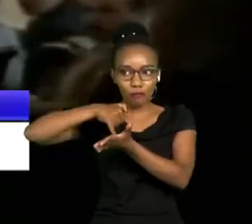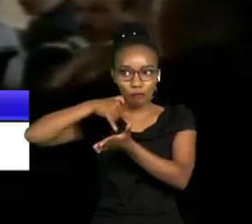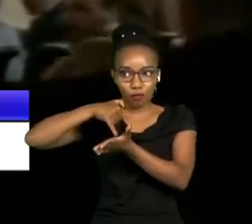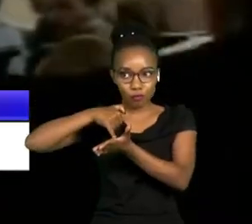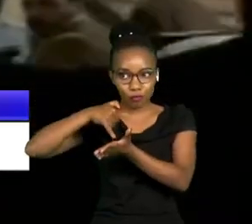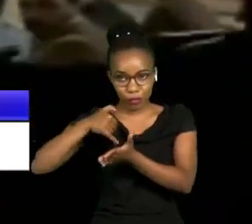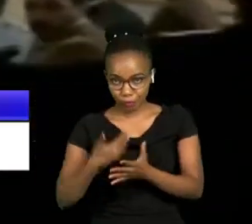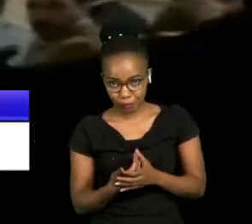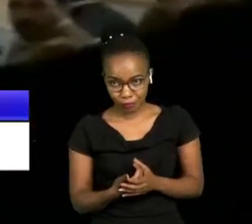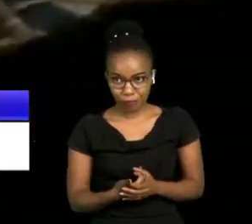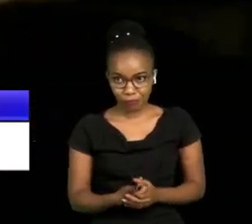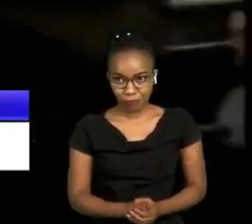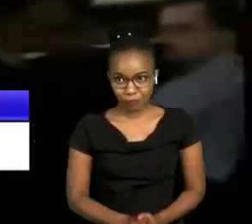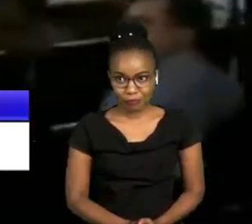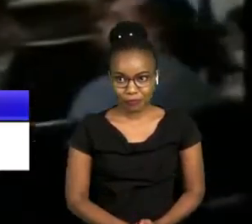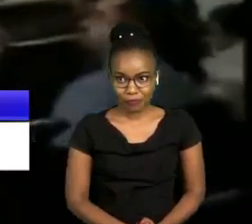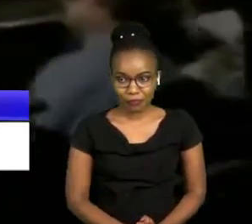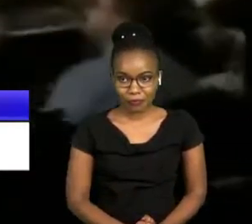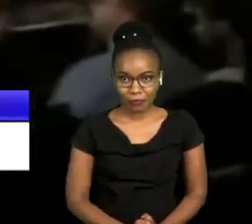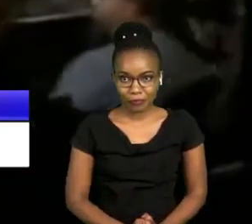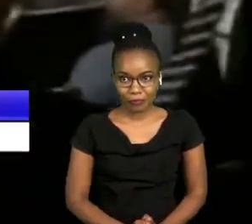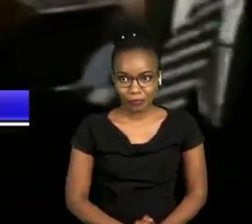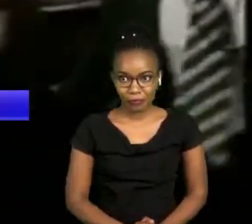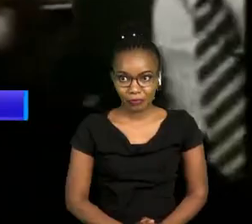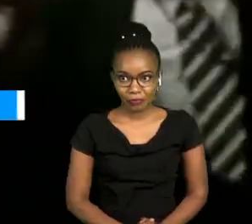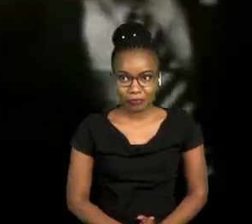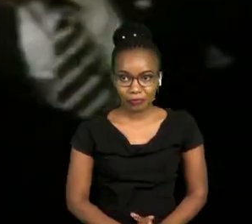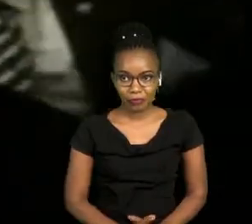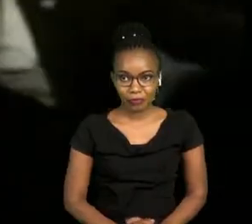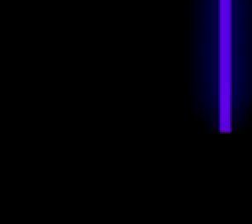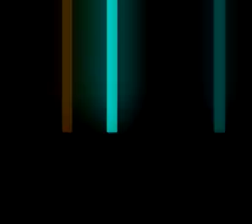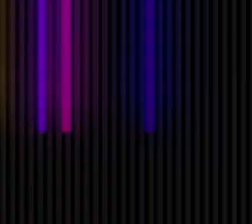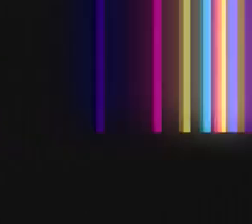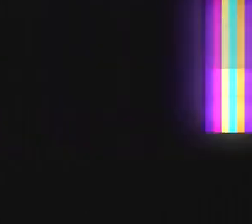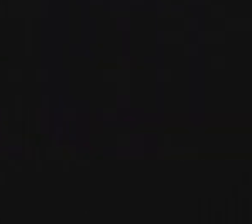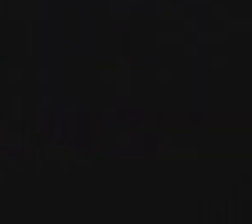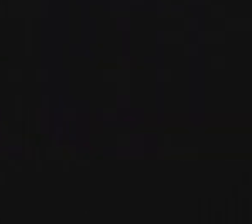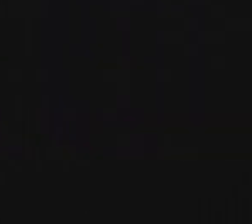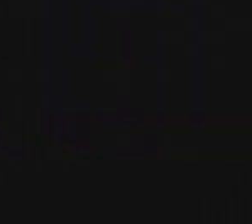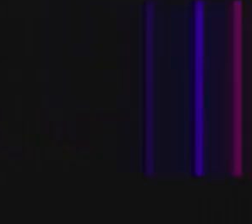situation. Reporting for Switch TV, my name is Harriet Chimea.